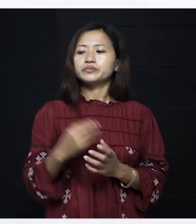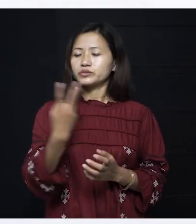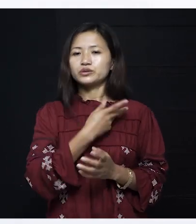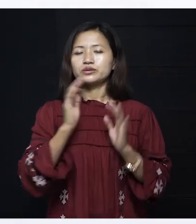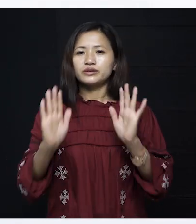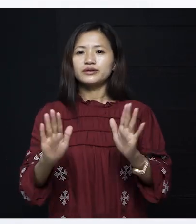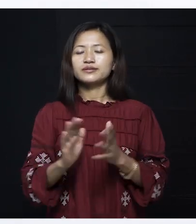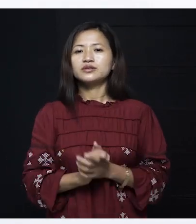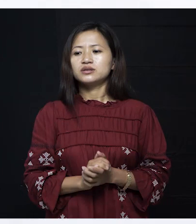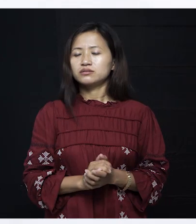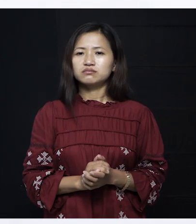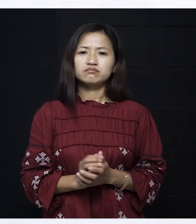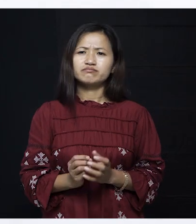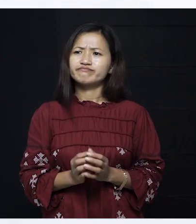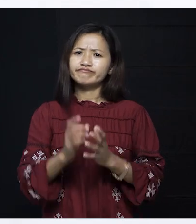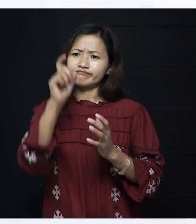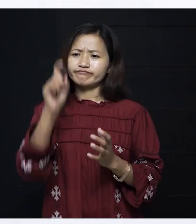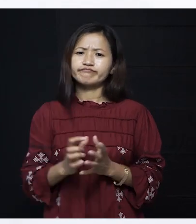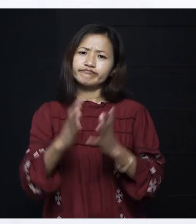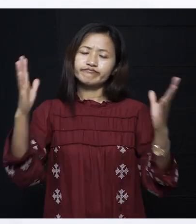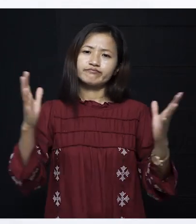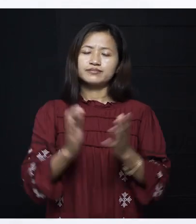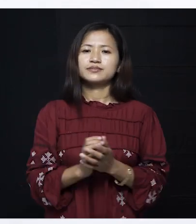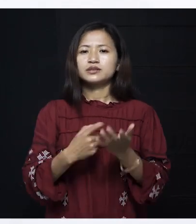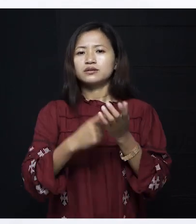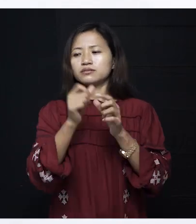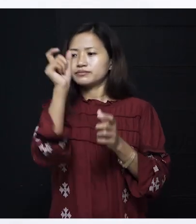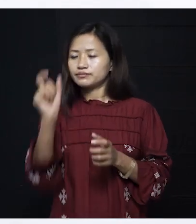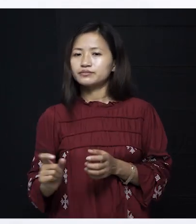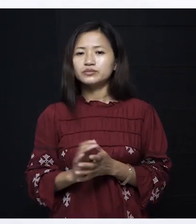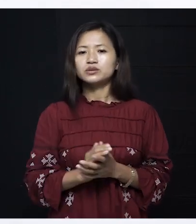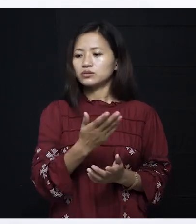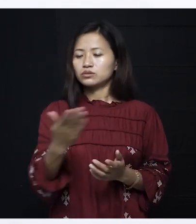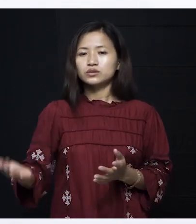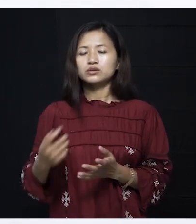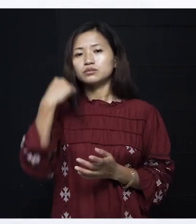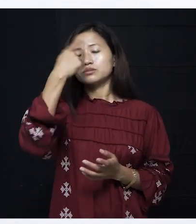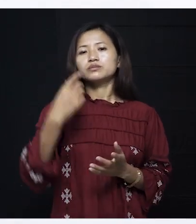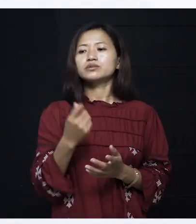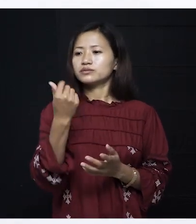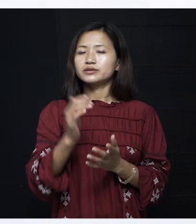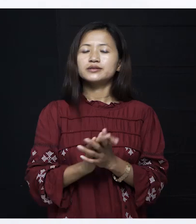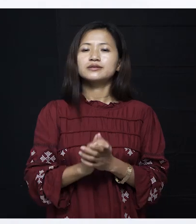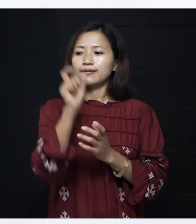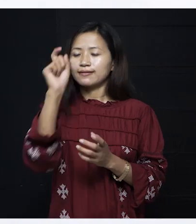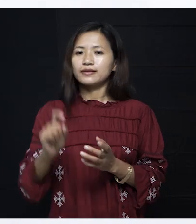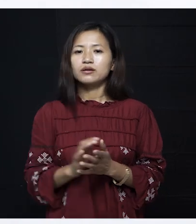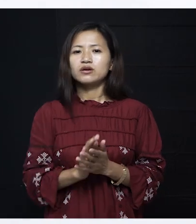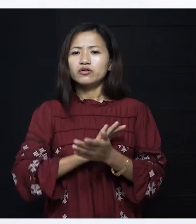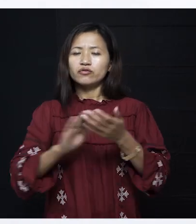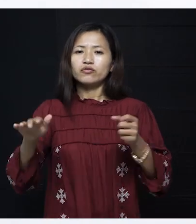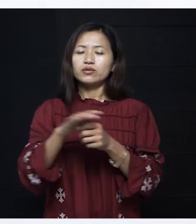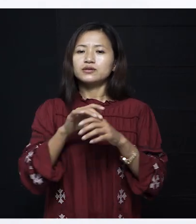don't have enough resources, okay? There is no enough resources for those people who are, or for the whole